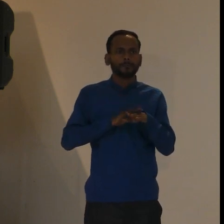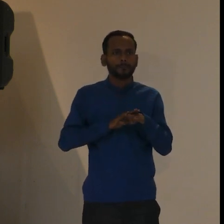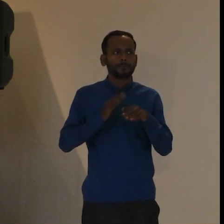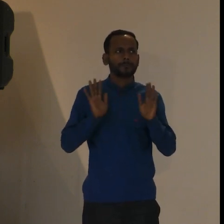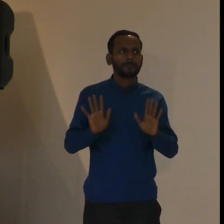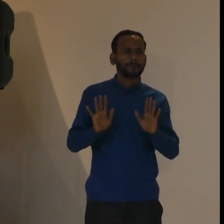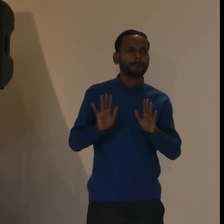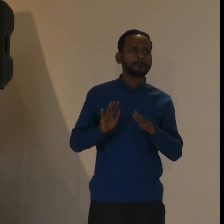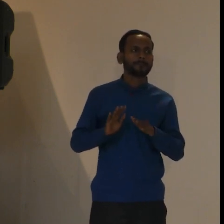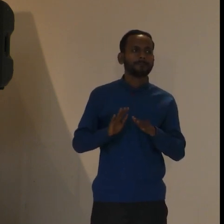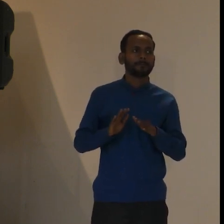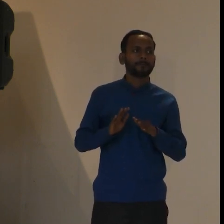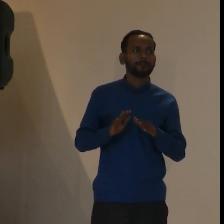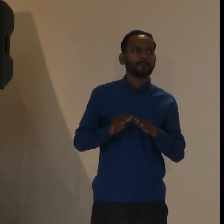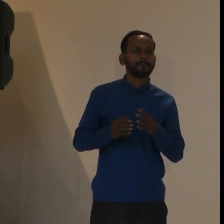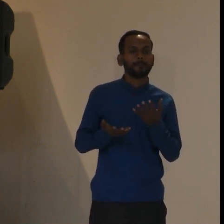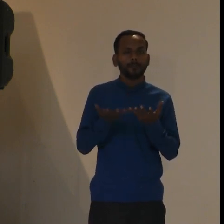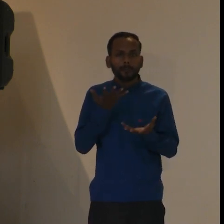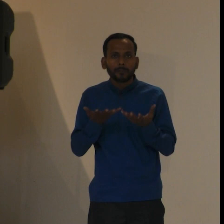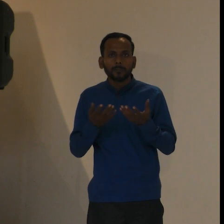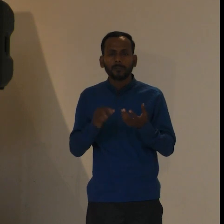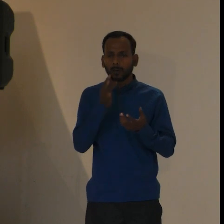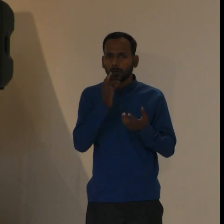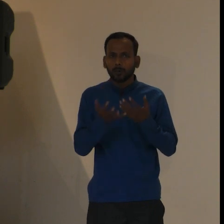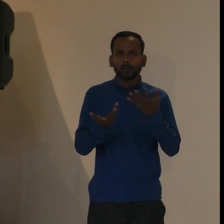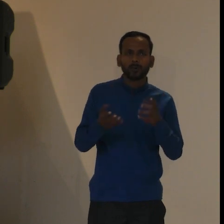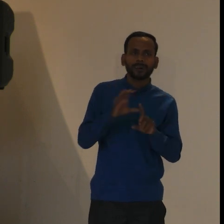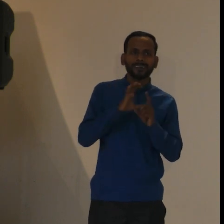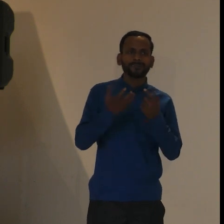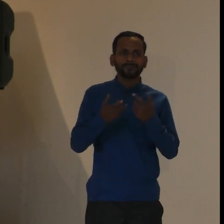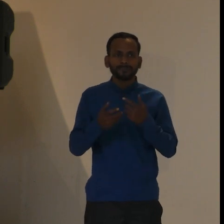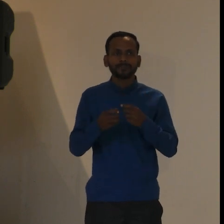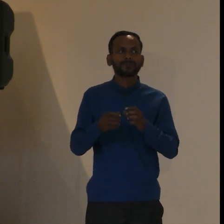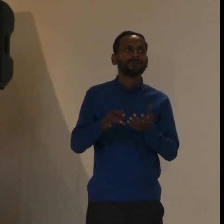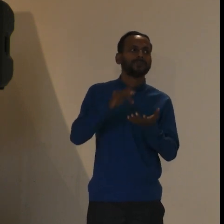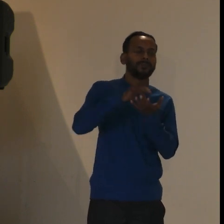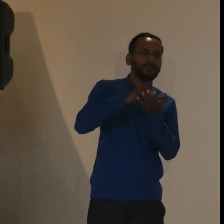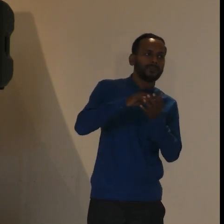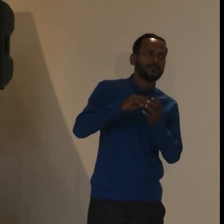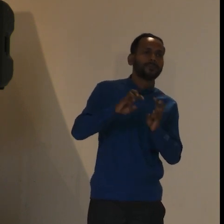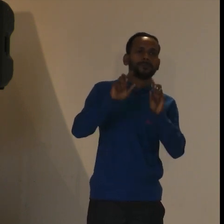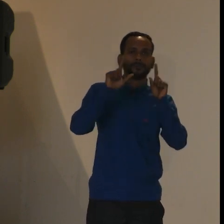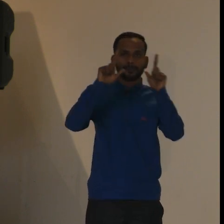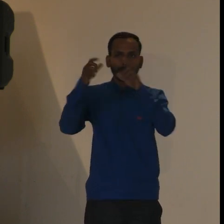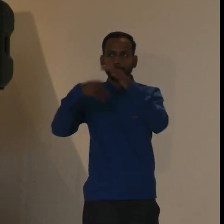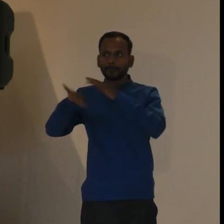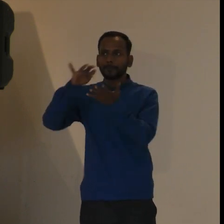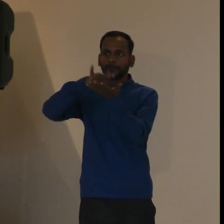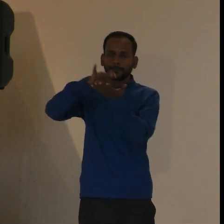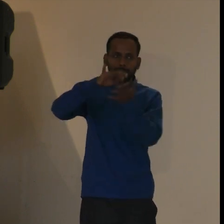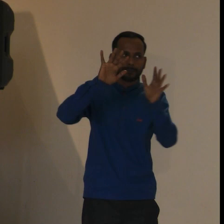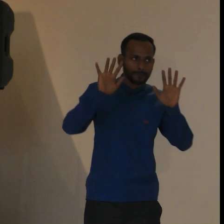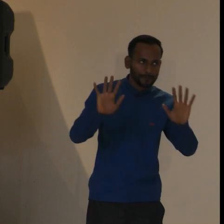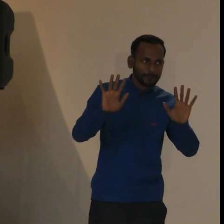using, say, augmented reality and all of these things in museum spaces would, speaking purely of museum